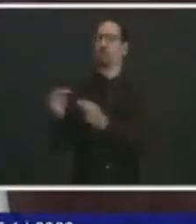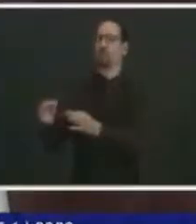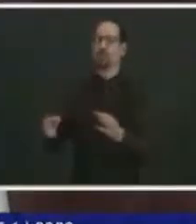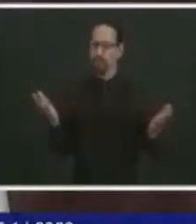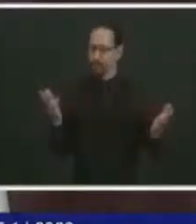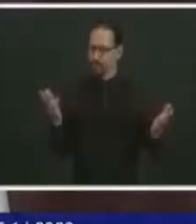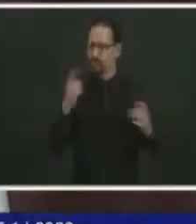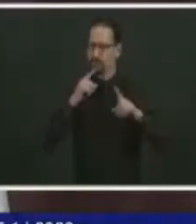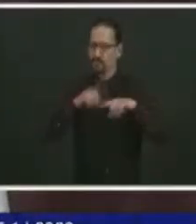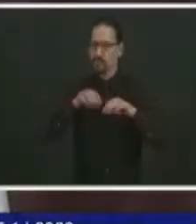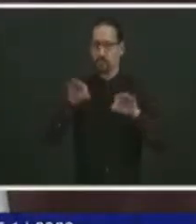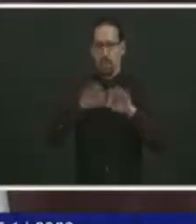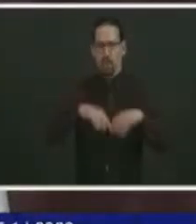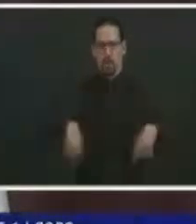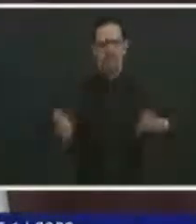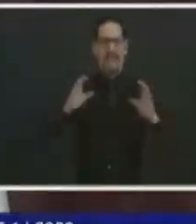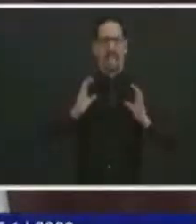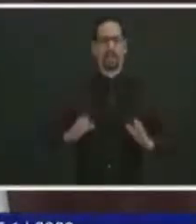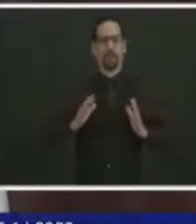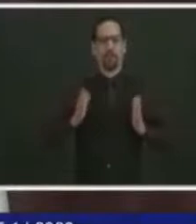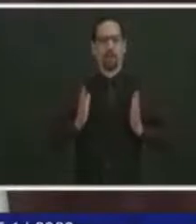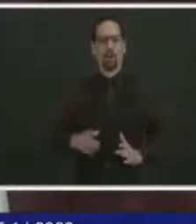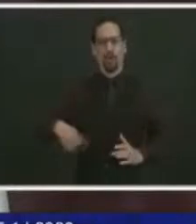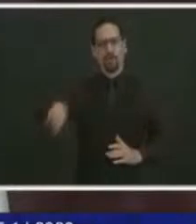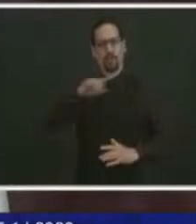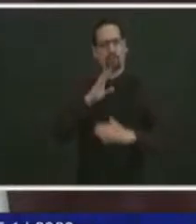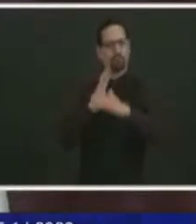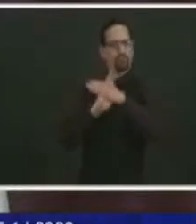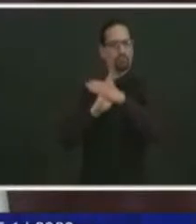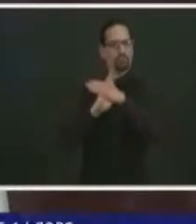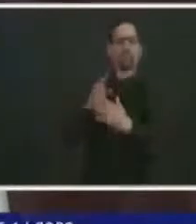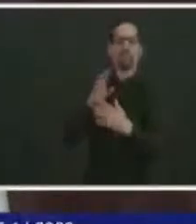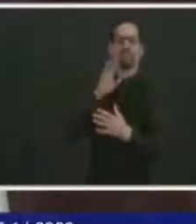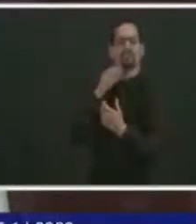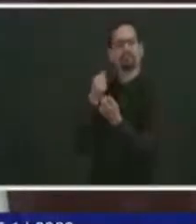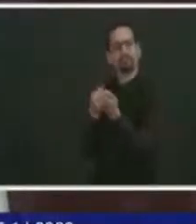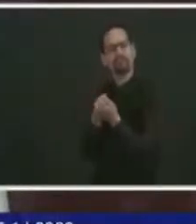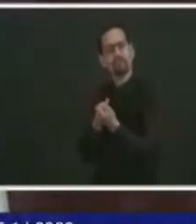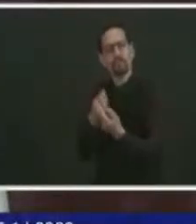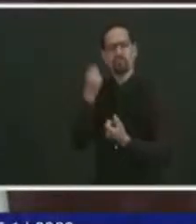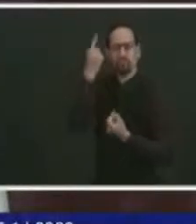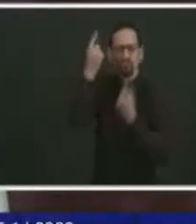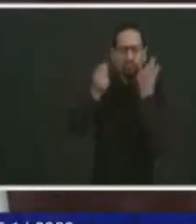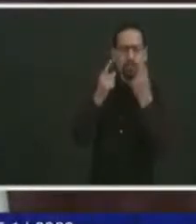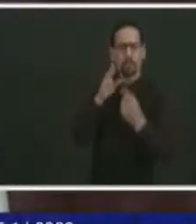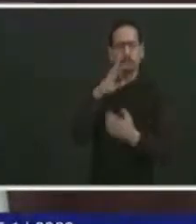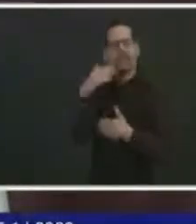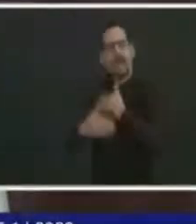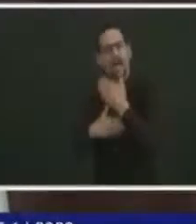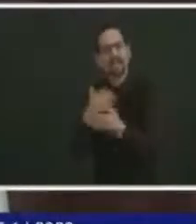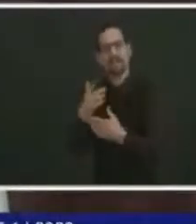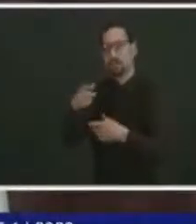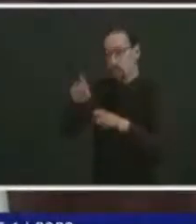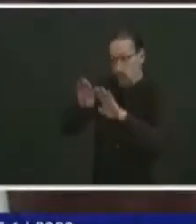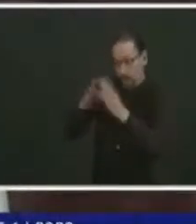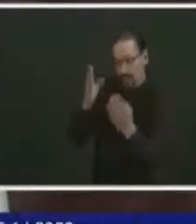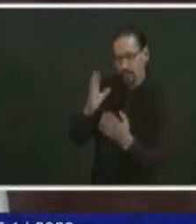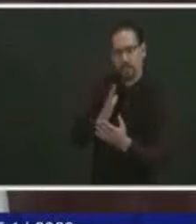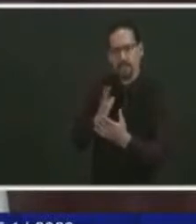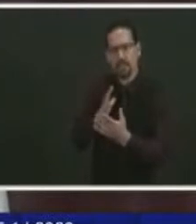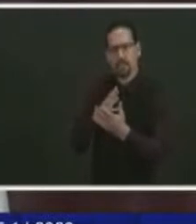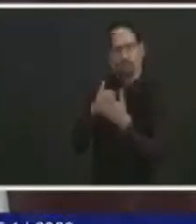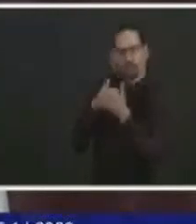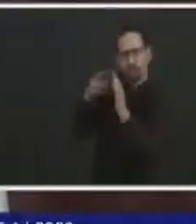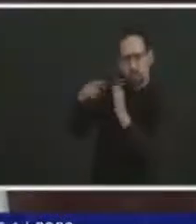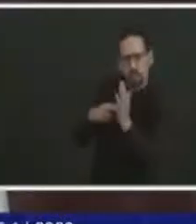customers, be kind and patient. Like, it's going to be tough. It's the first time anyone's ever done it. So if you're going to go get your hair cut